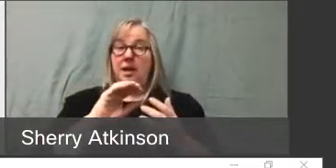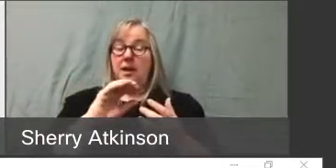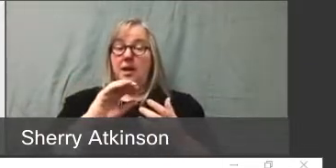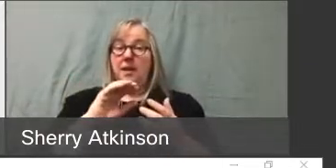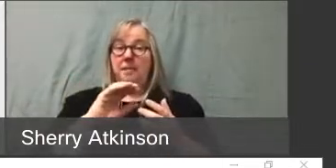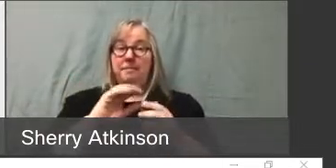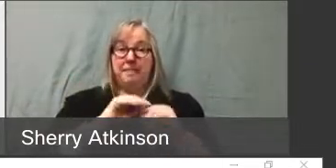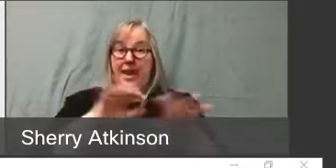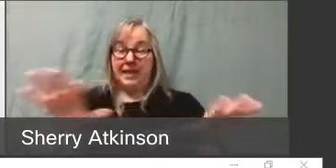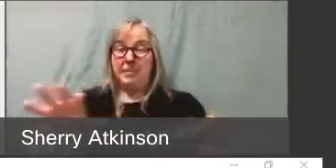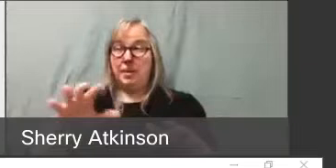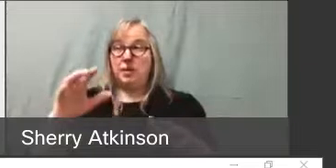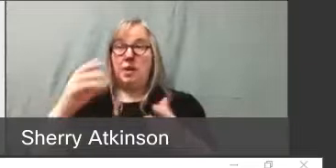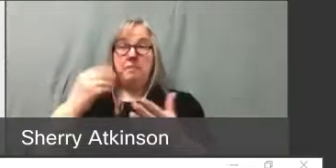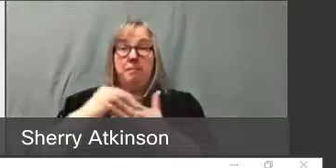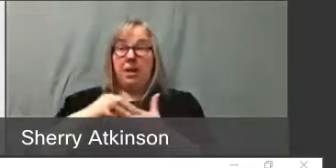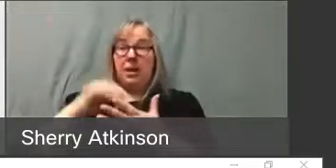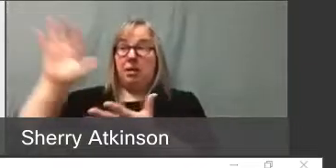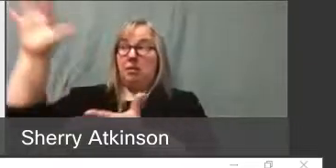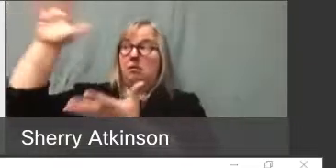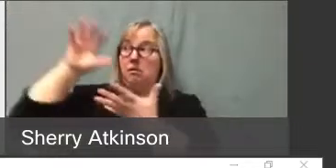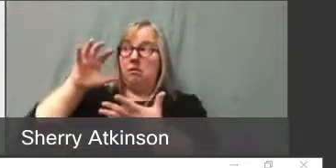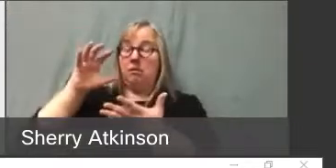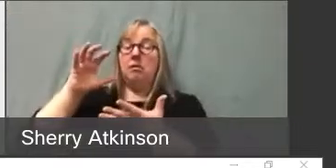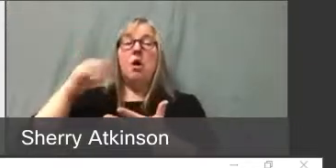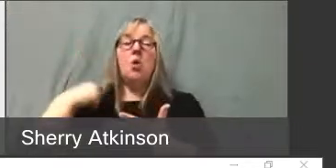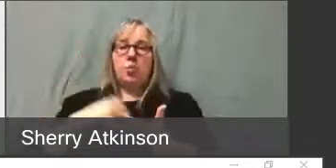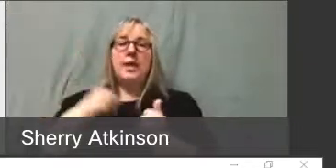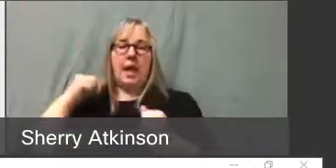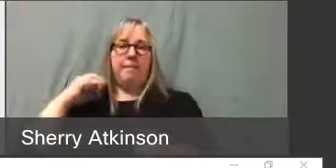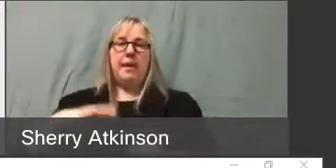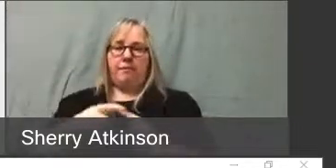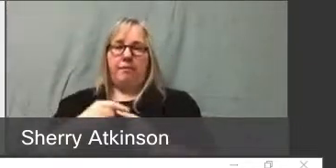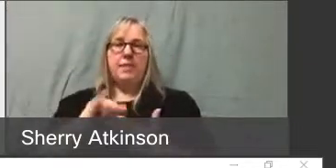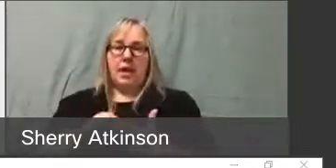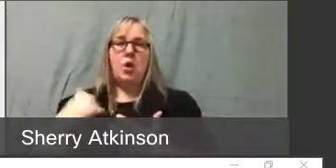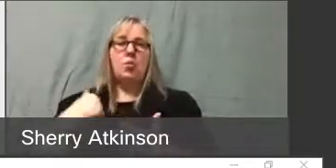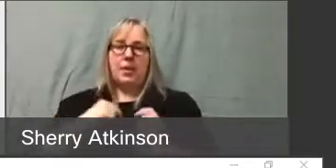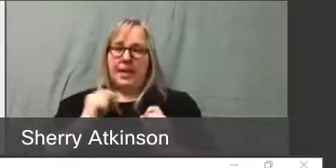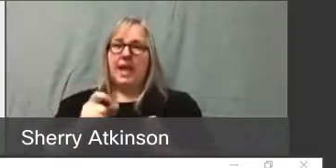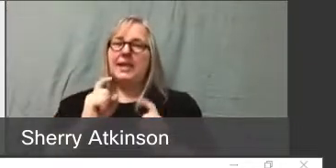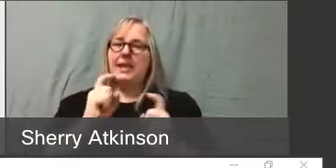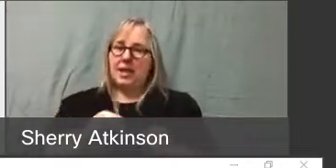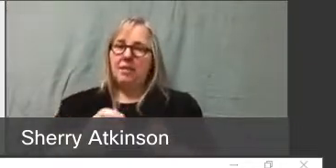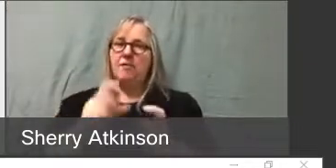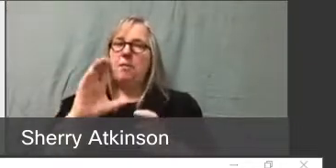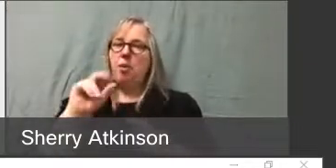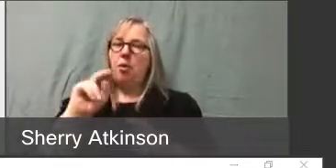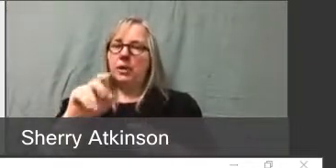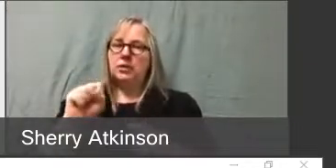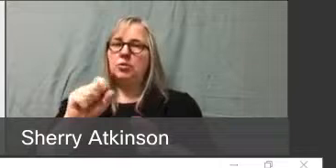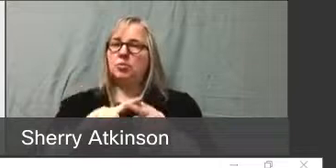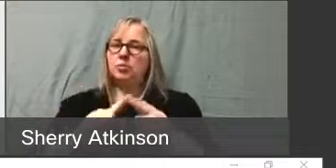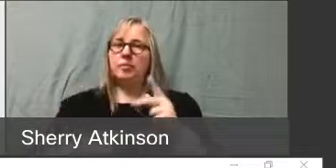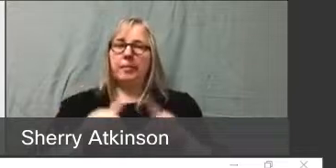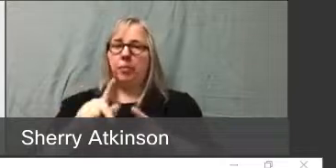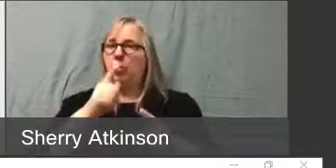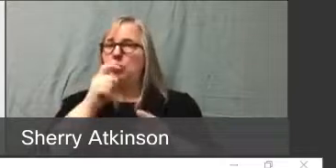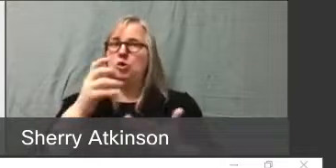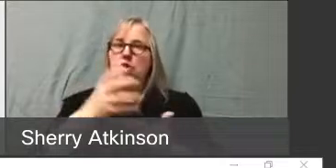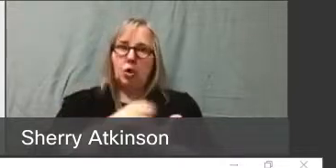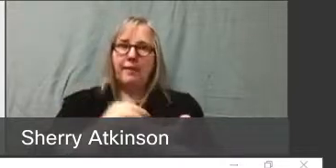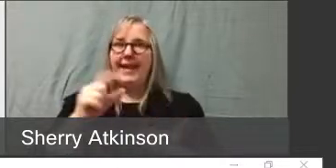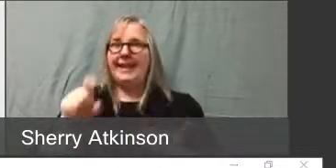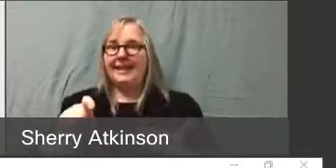can benefit from that. We can give bonuses to those who deserve it and need it. We can